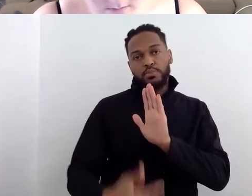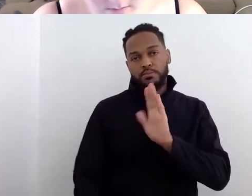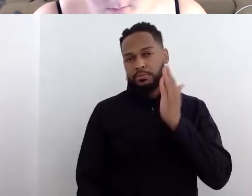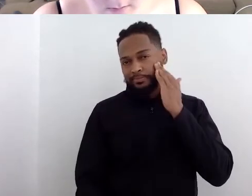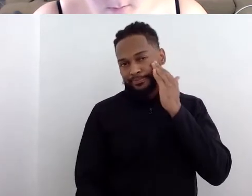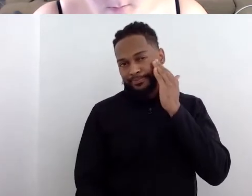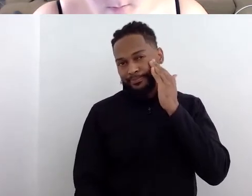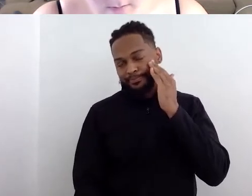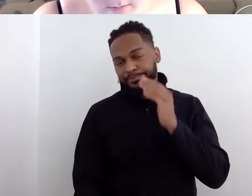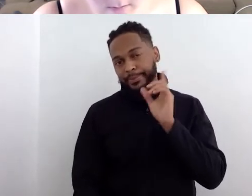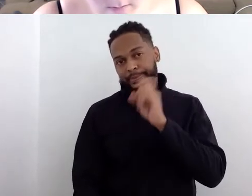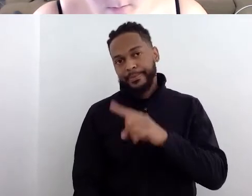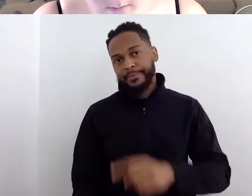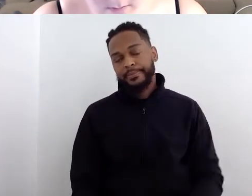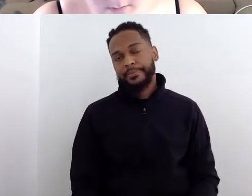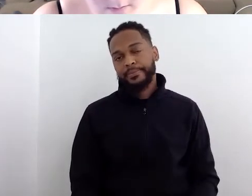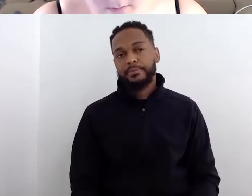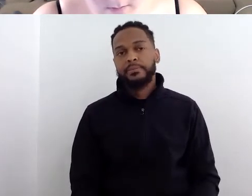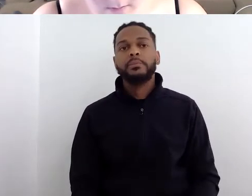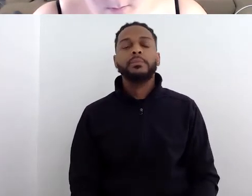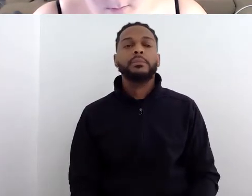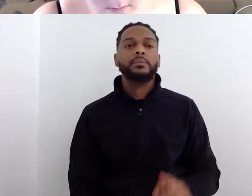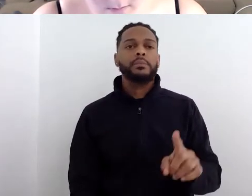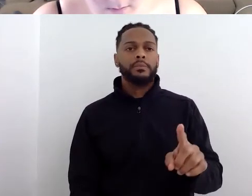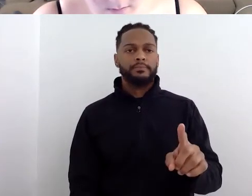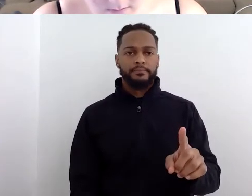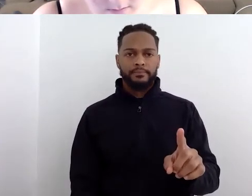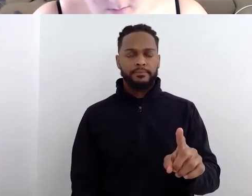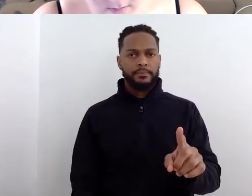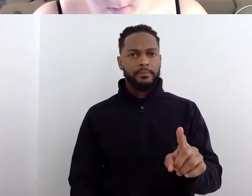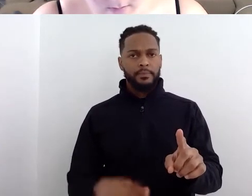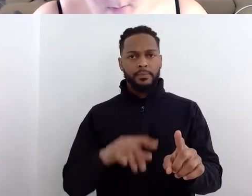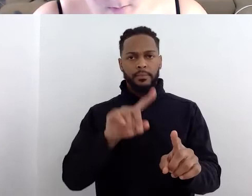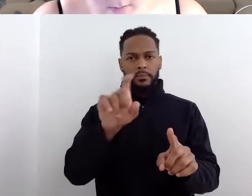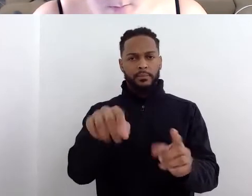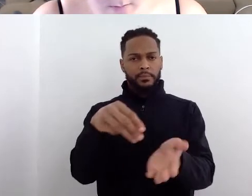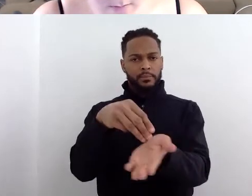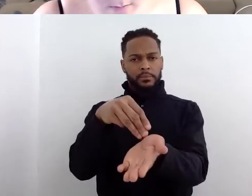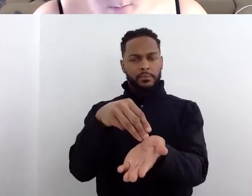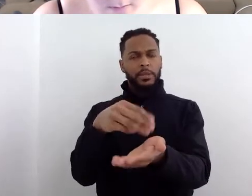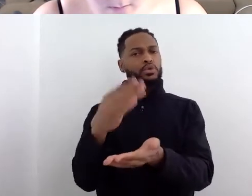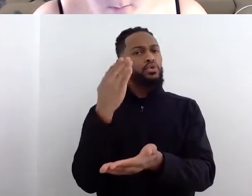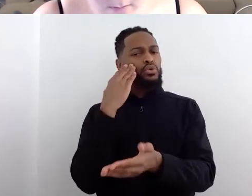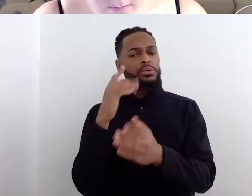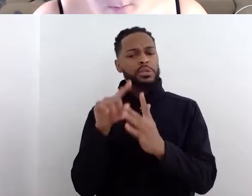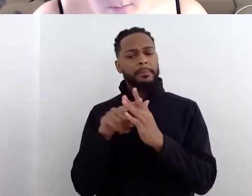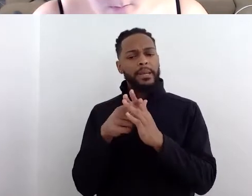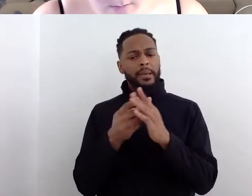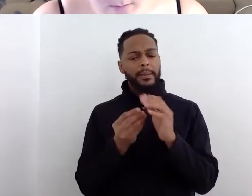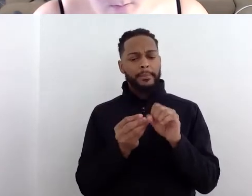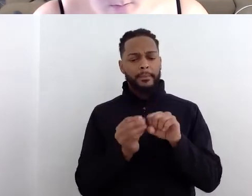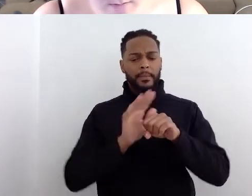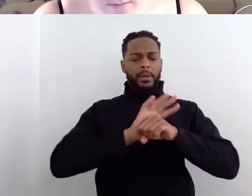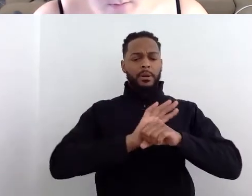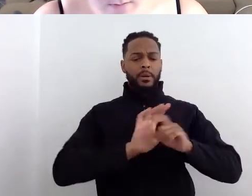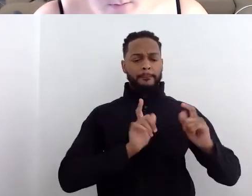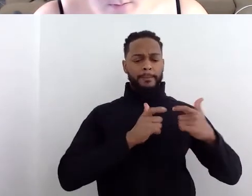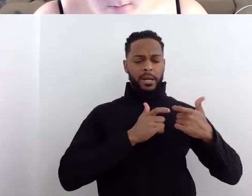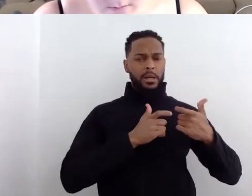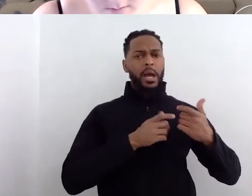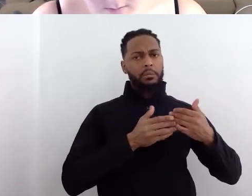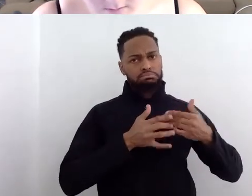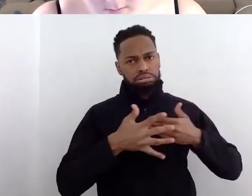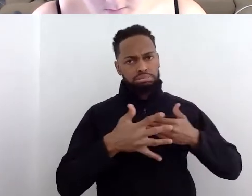since the beginning of the pandemic, have you seen a drop off or people delaying their care because of